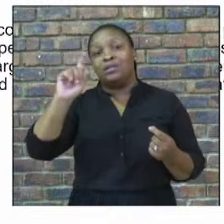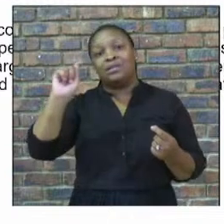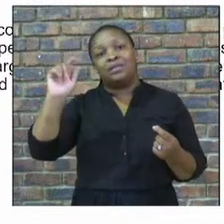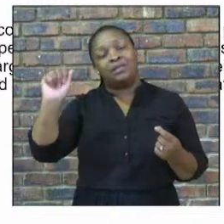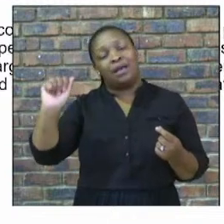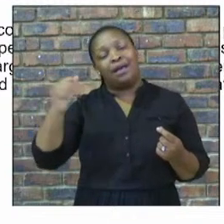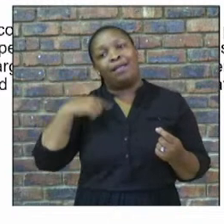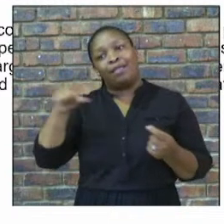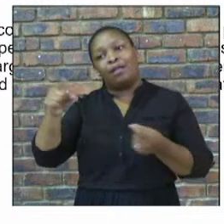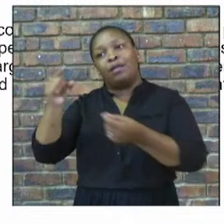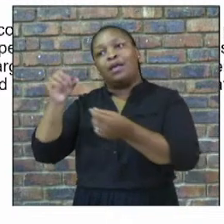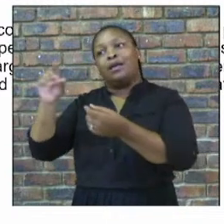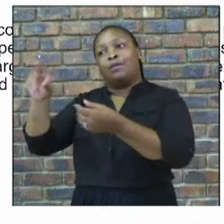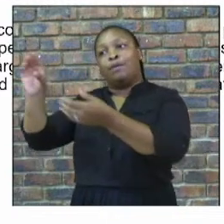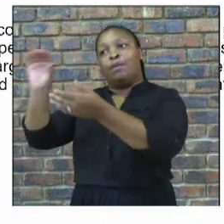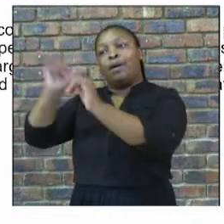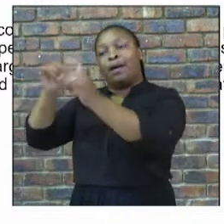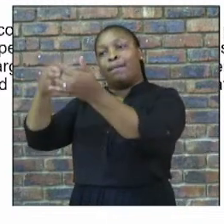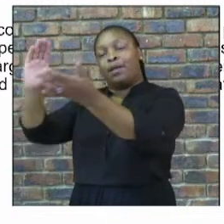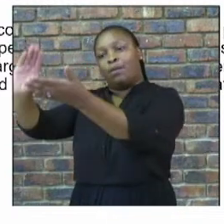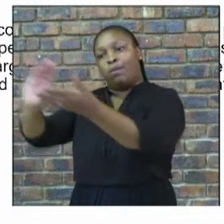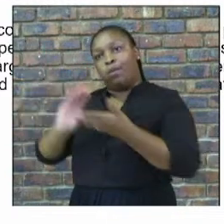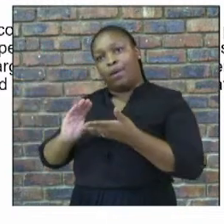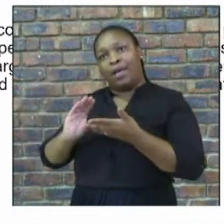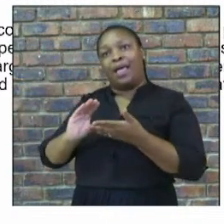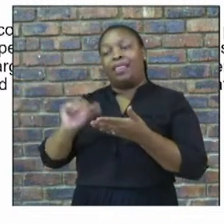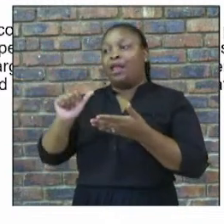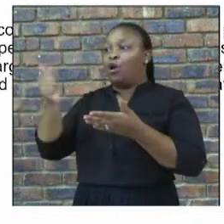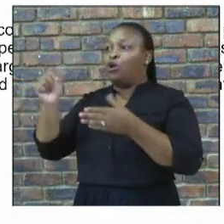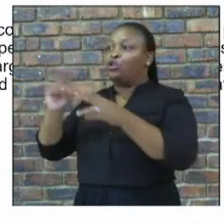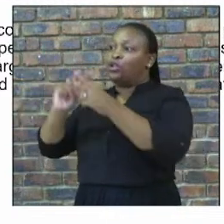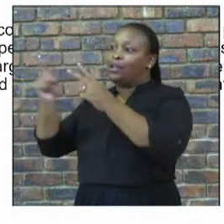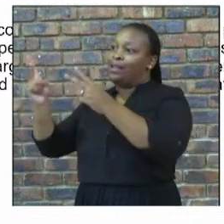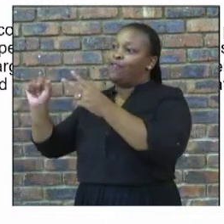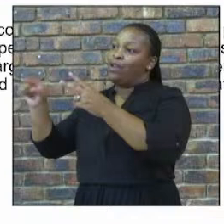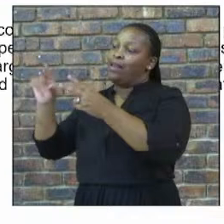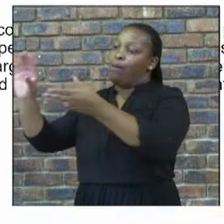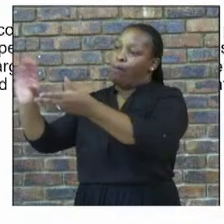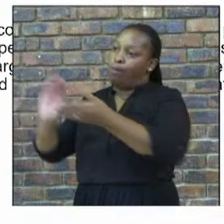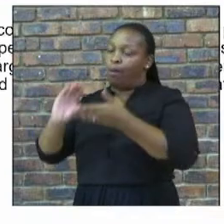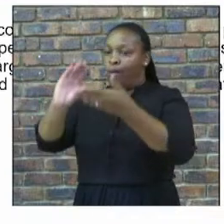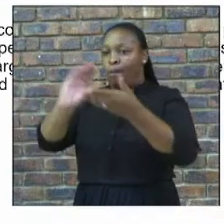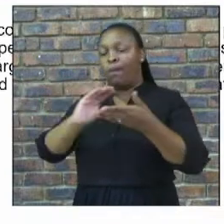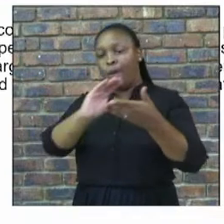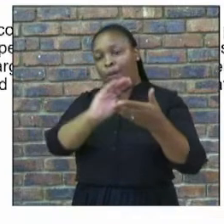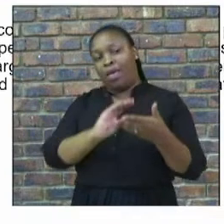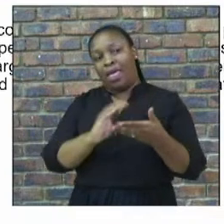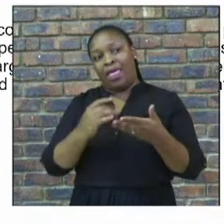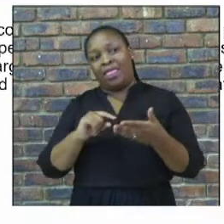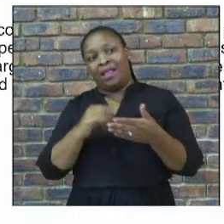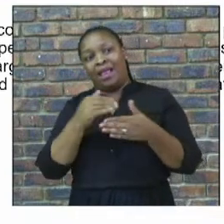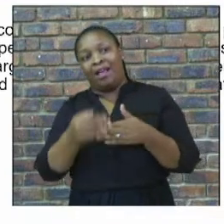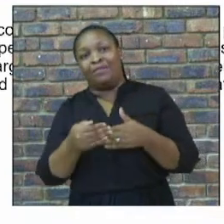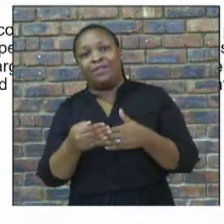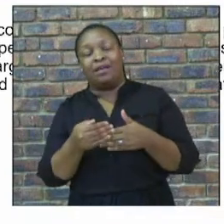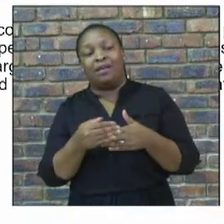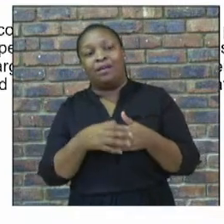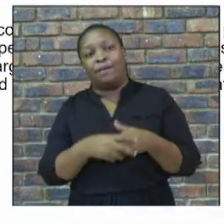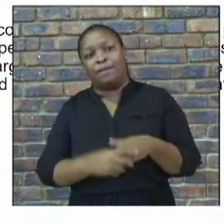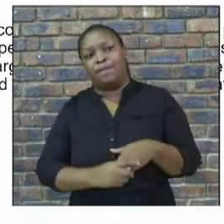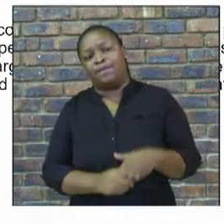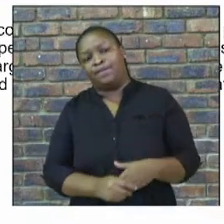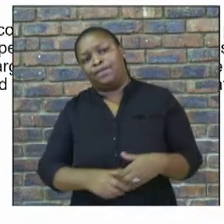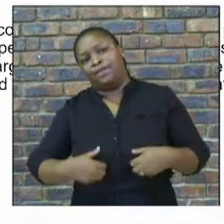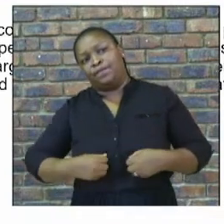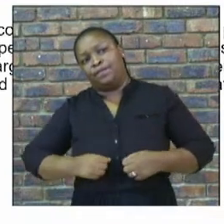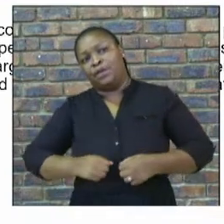ne? Ke a tsamaya ke ya GP ke kry-a the same funding, because a gona system ya go tracker gore motho o once a fundilwe, everybody